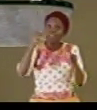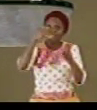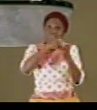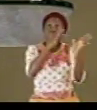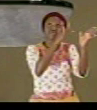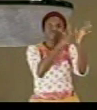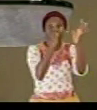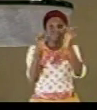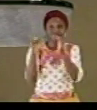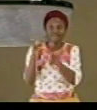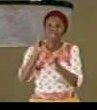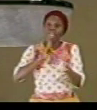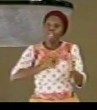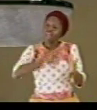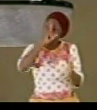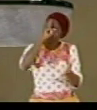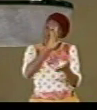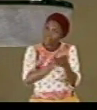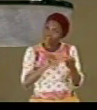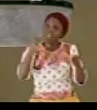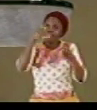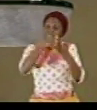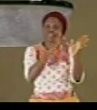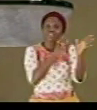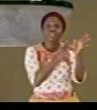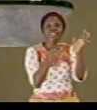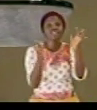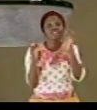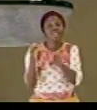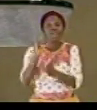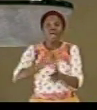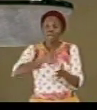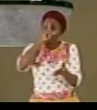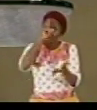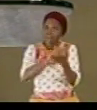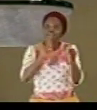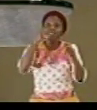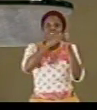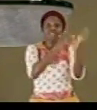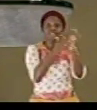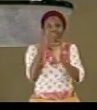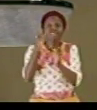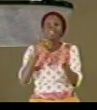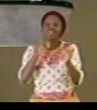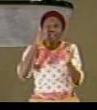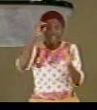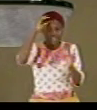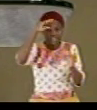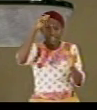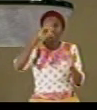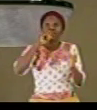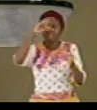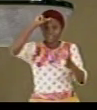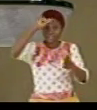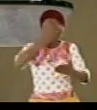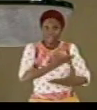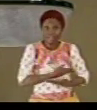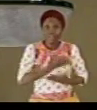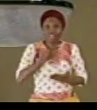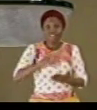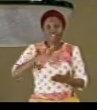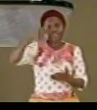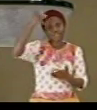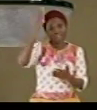Jesus. I believe in Jesus. I believe in Jesus is the Son of God.